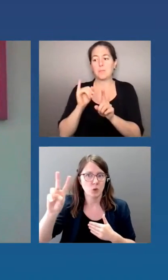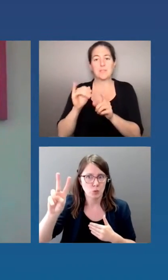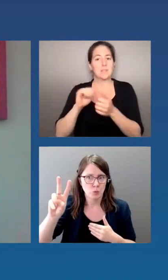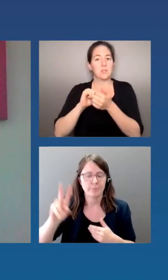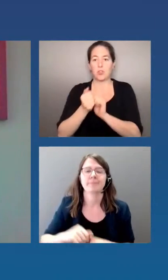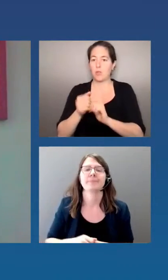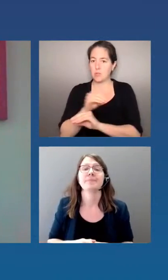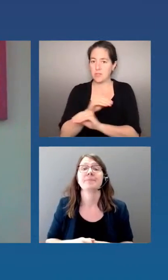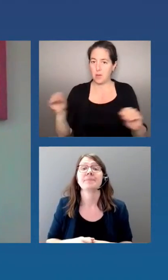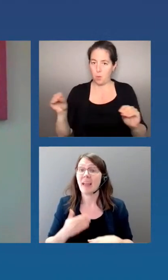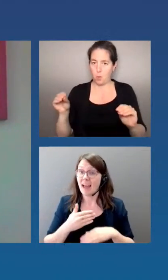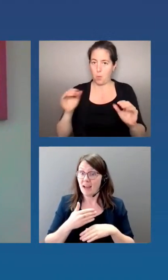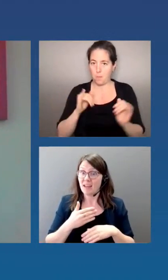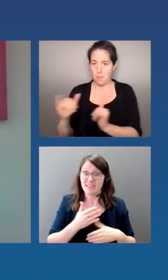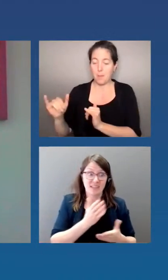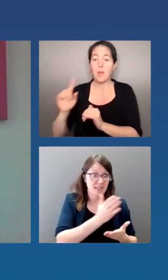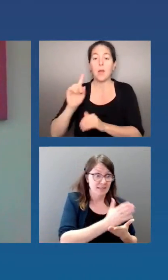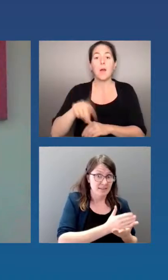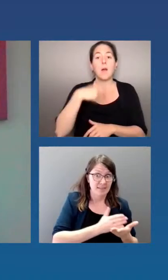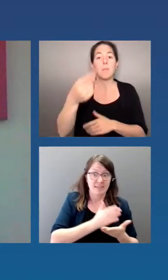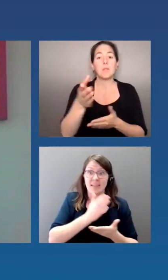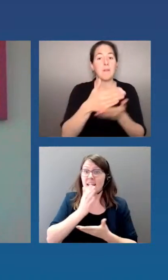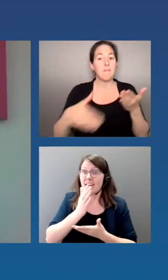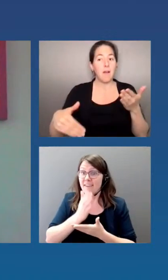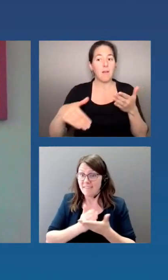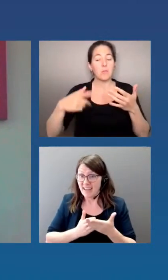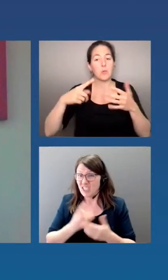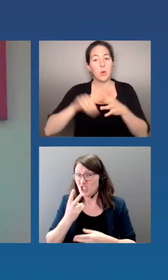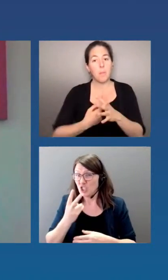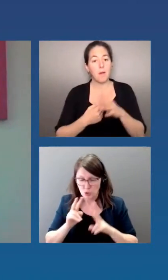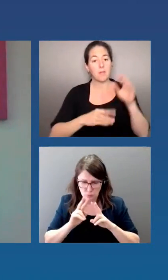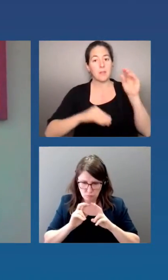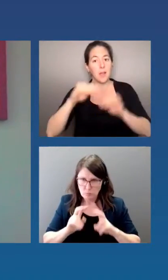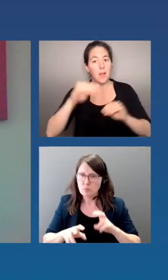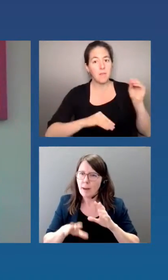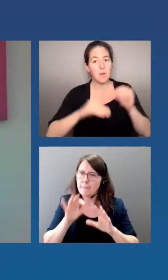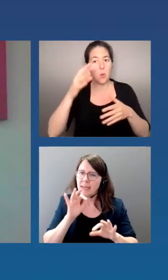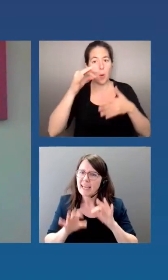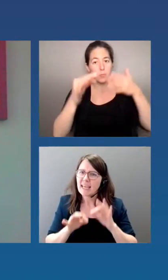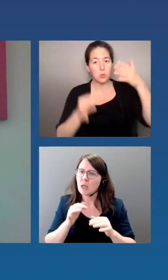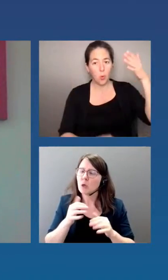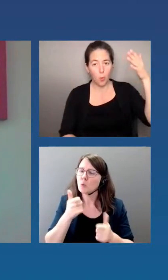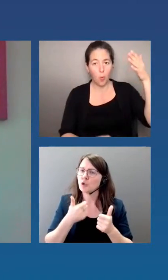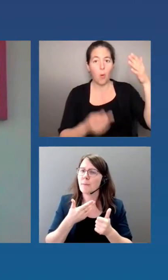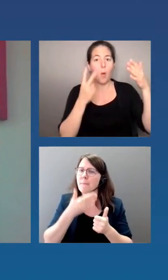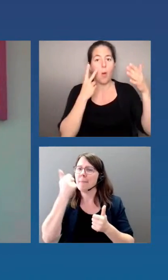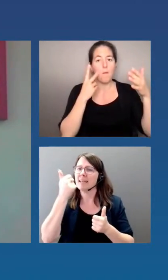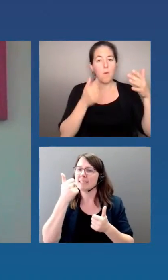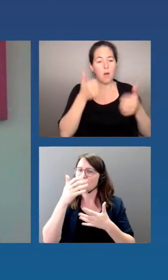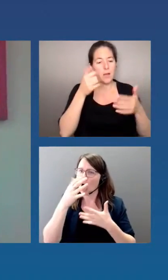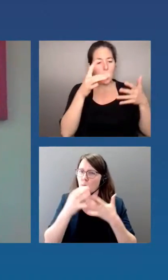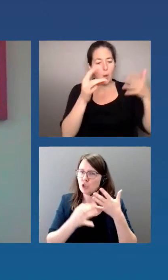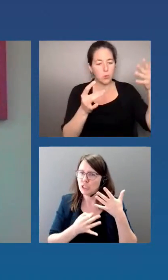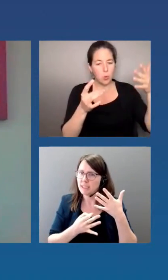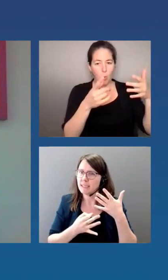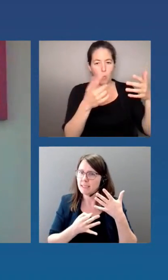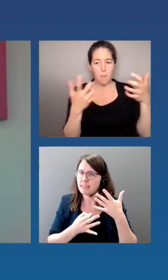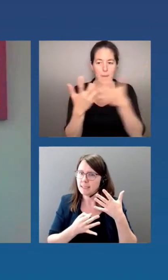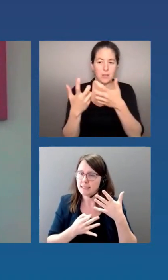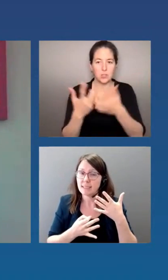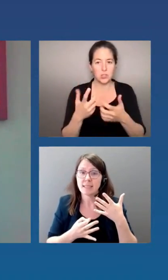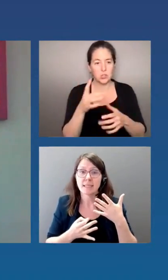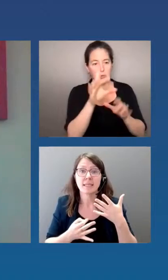options and looking at the different, the most suitable options to meet the recommended vision, goals, and